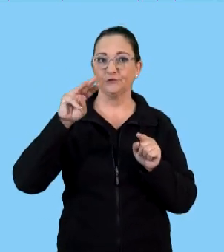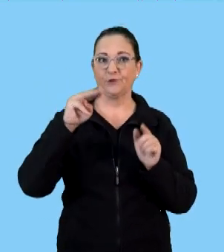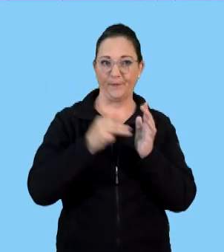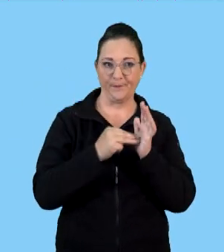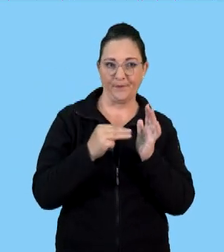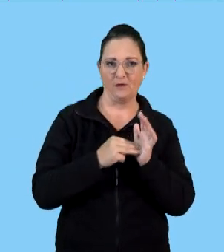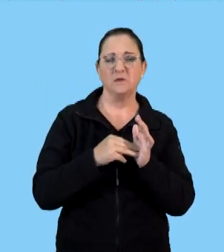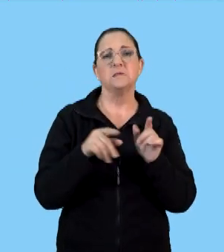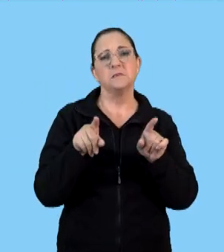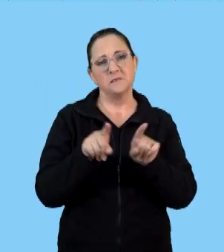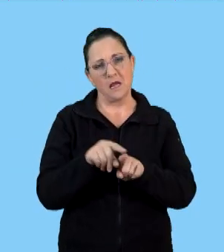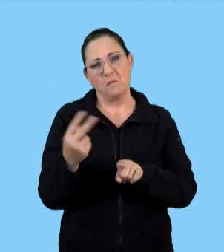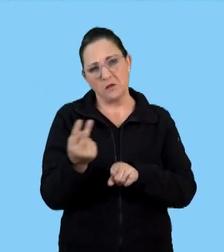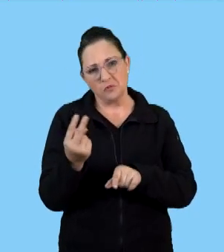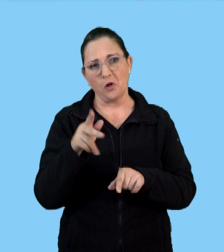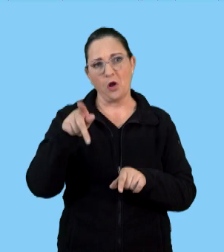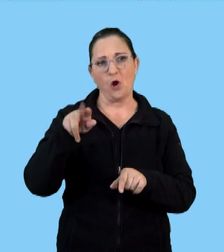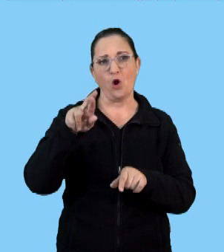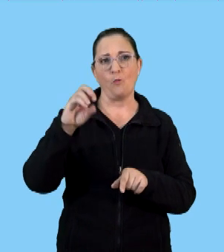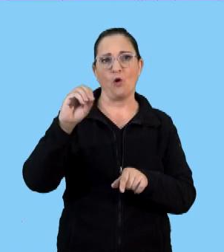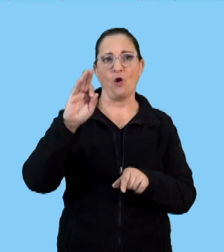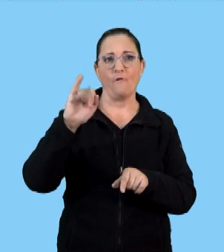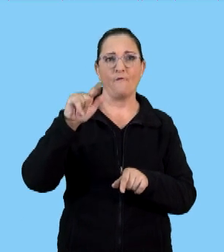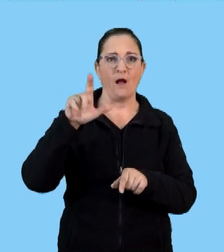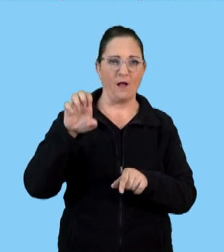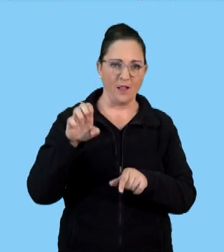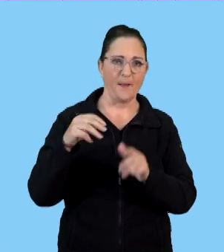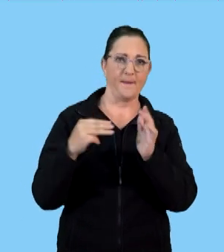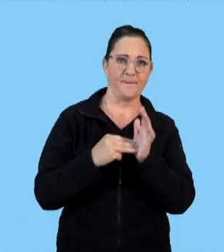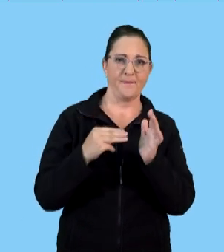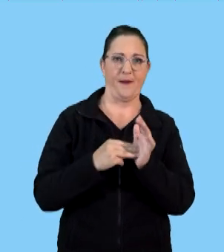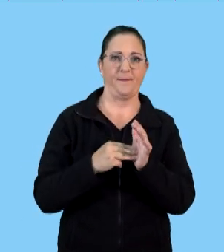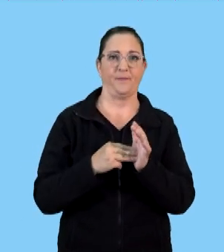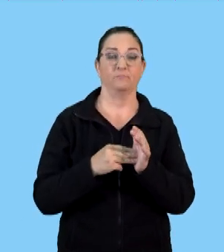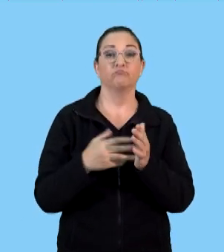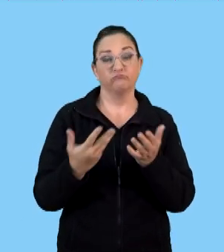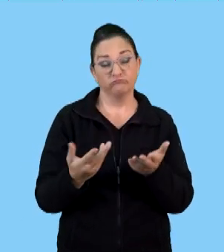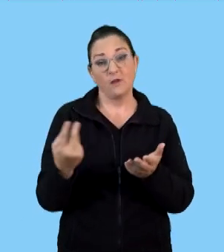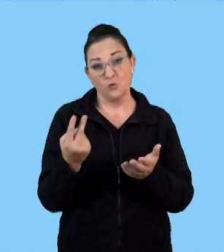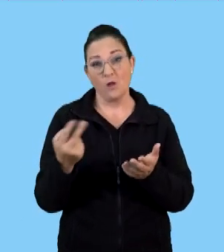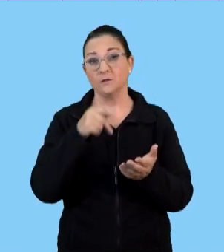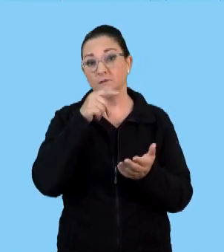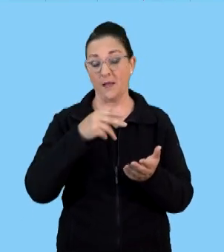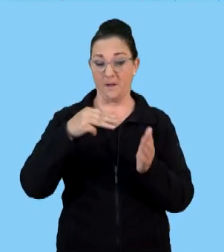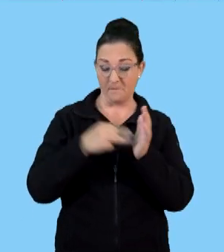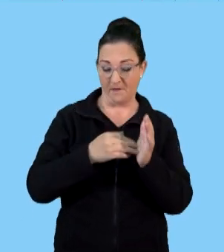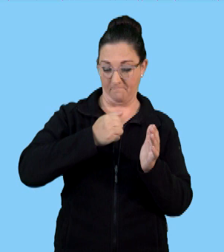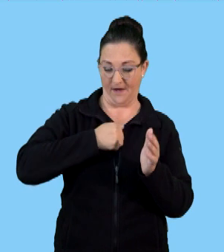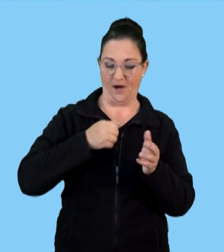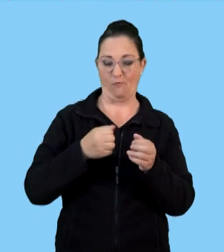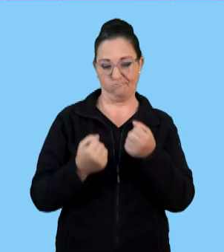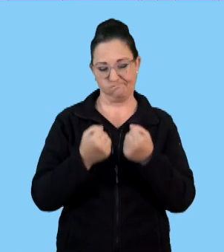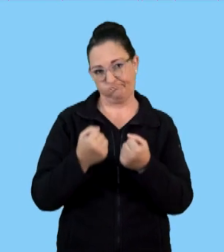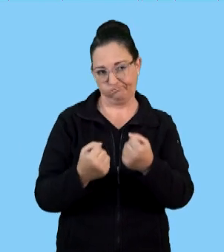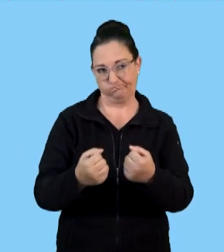map. And then on the internet, they refer to it as Map My Ride maps, okay? This elevation map represents the